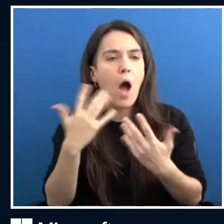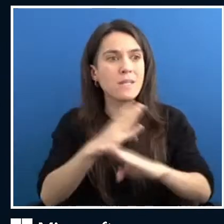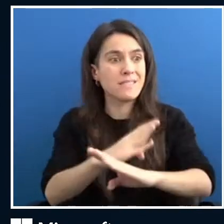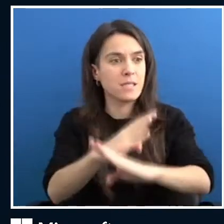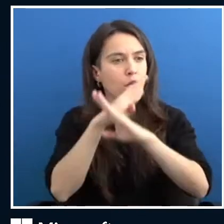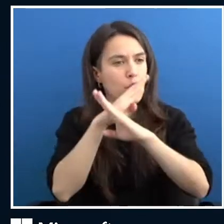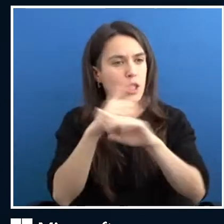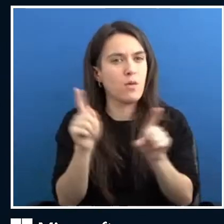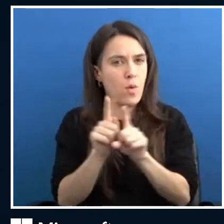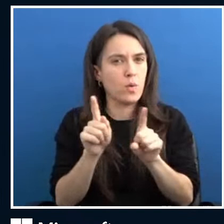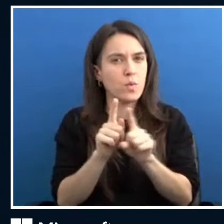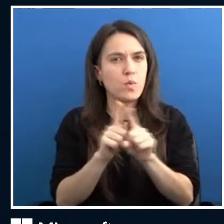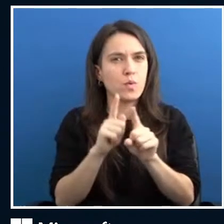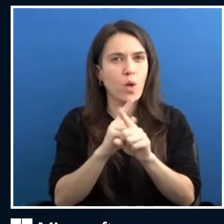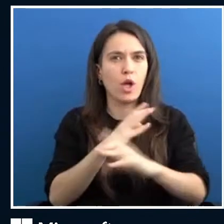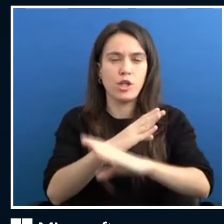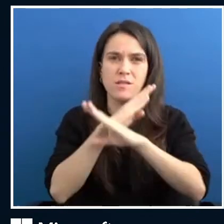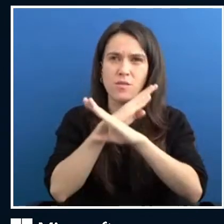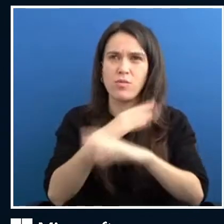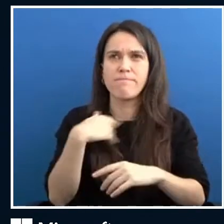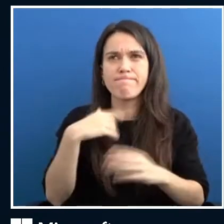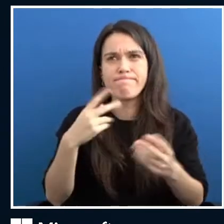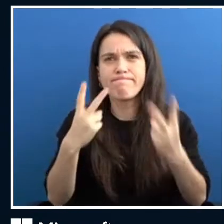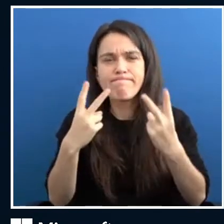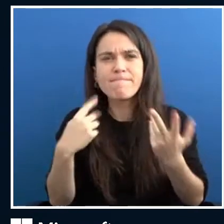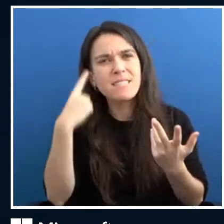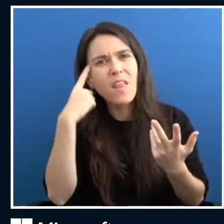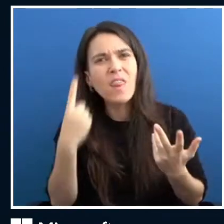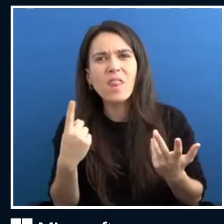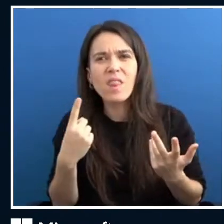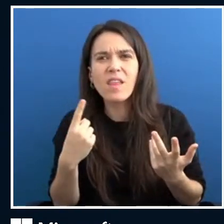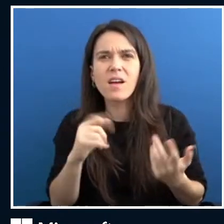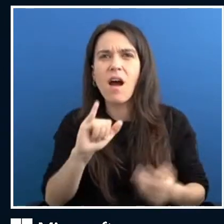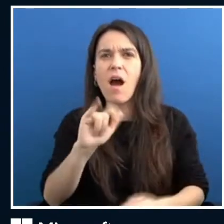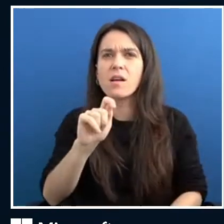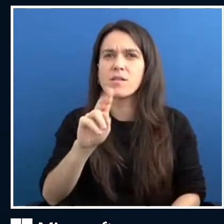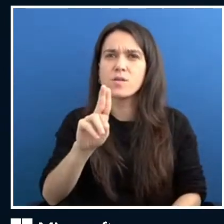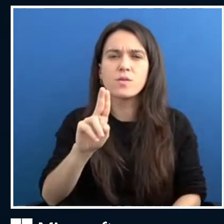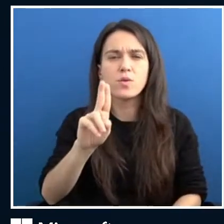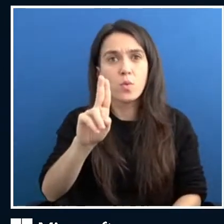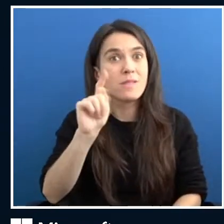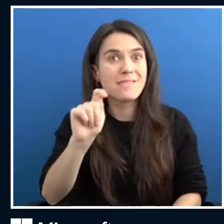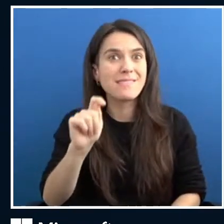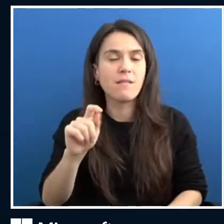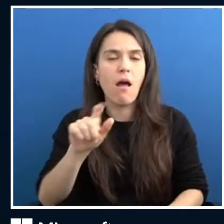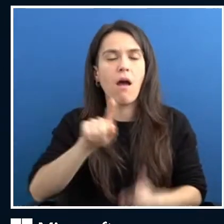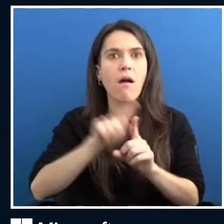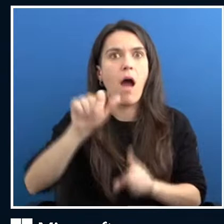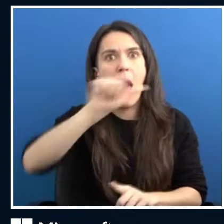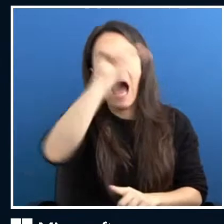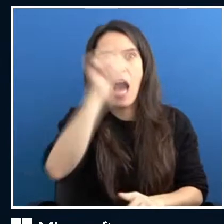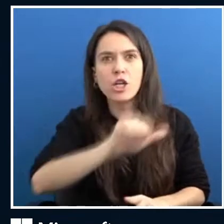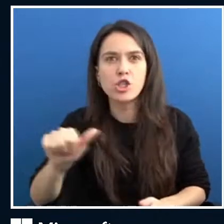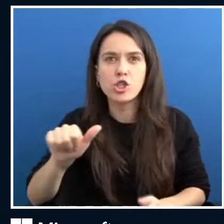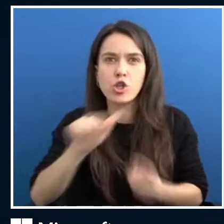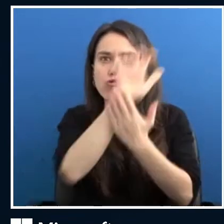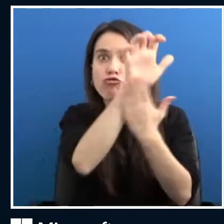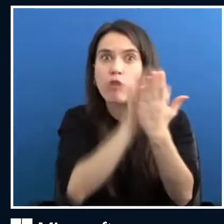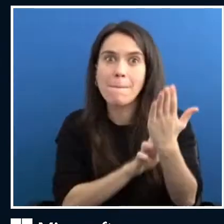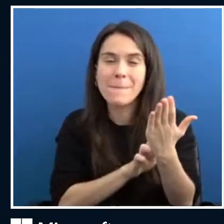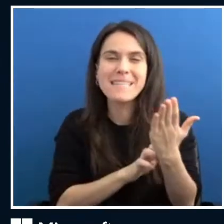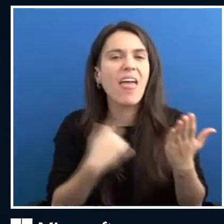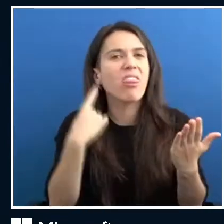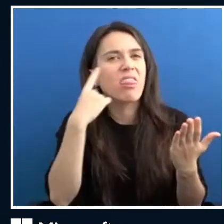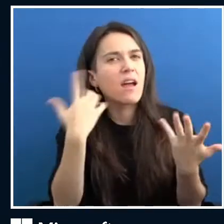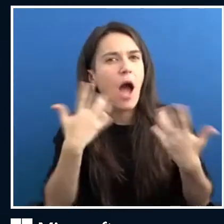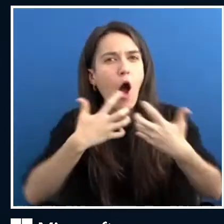For example, when we look at the IoT devices like Azure Sphere, and when we think of running machine learning models on the